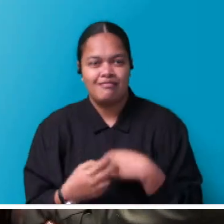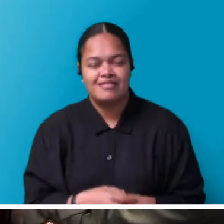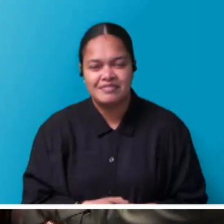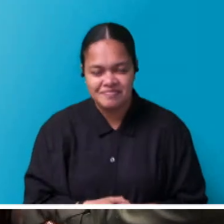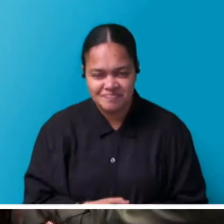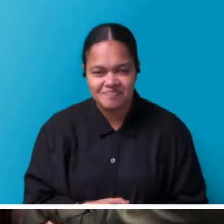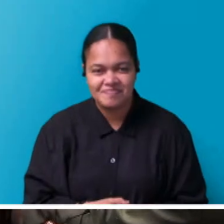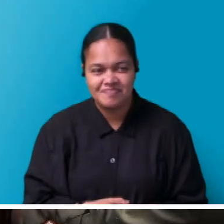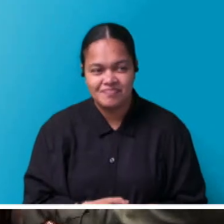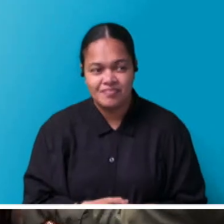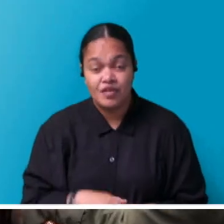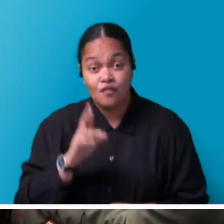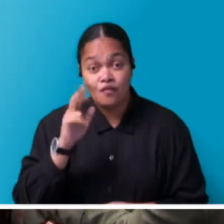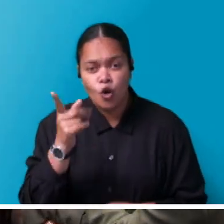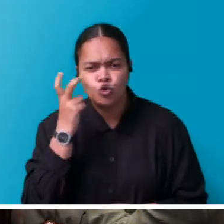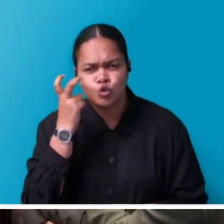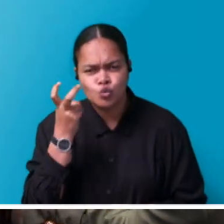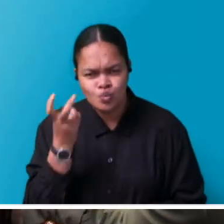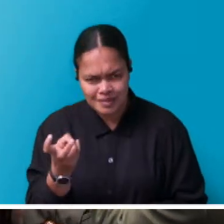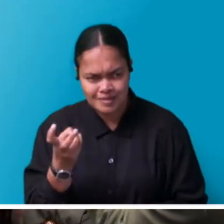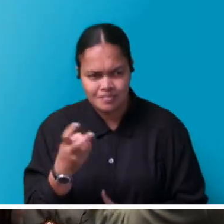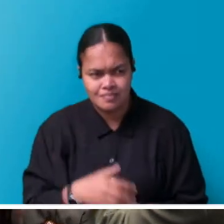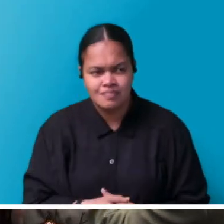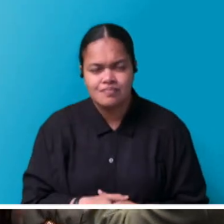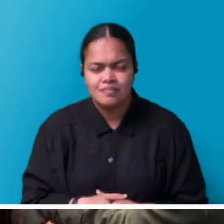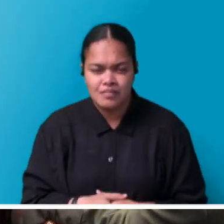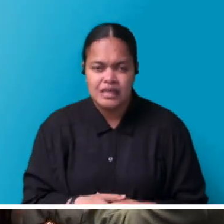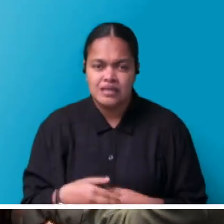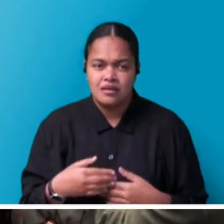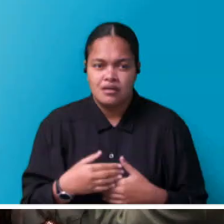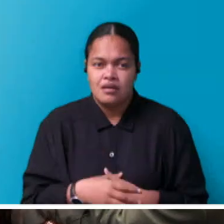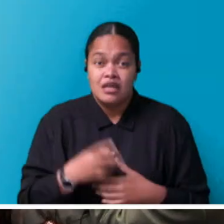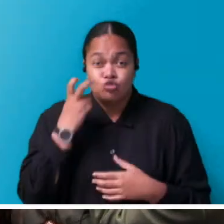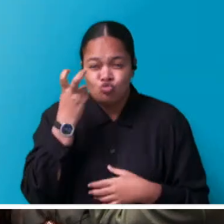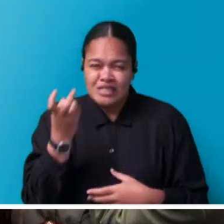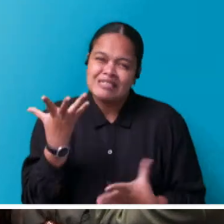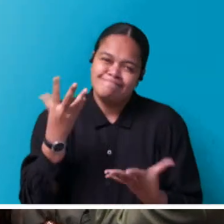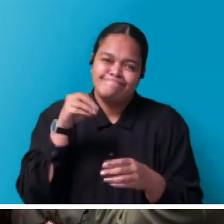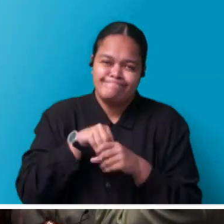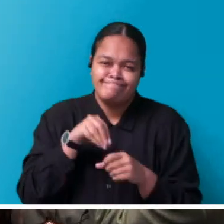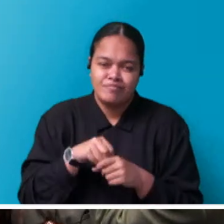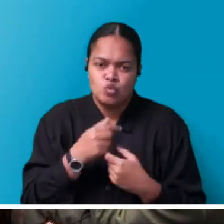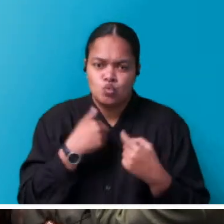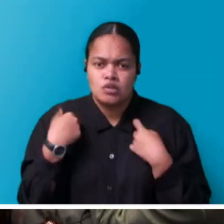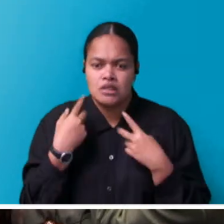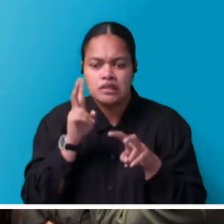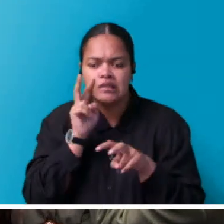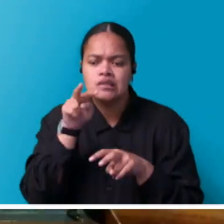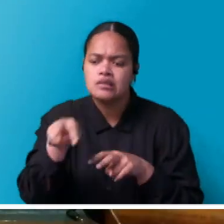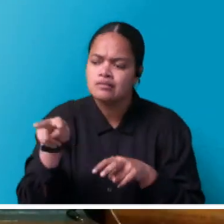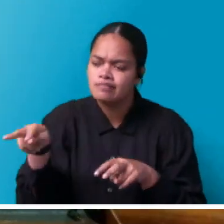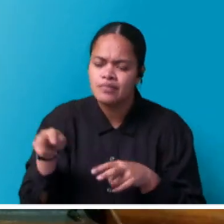Honorable Speaker, for tourism, it is given that we look beyond traditional source